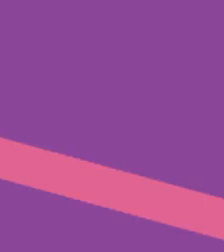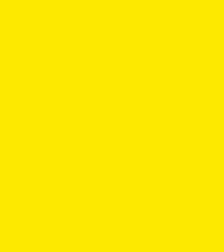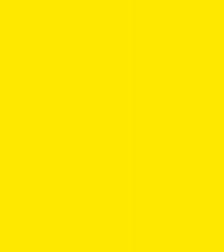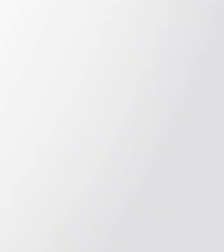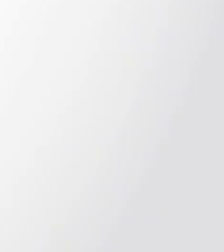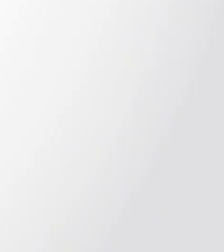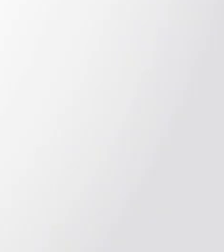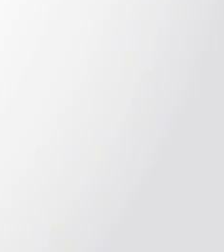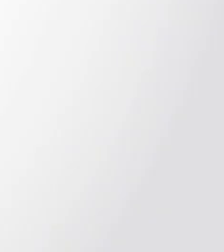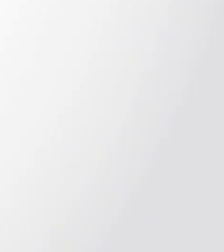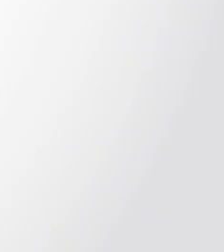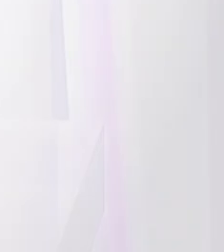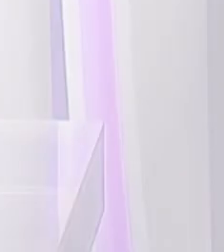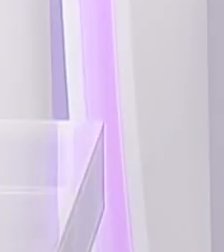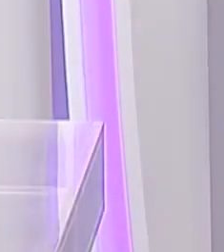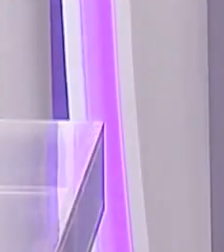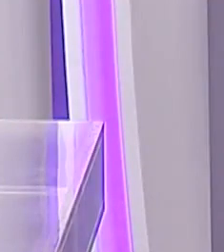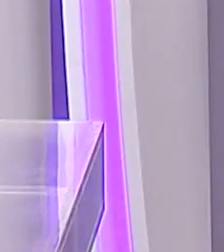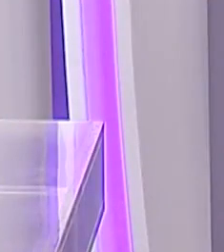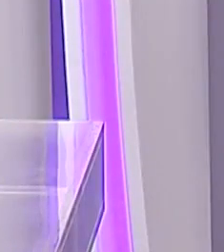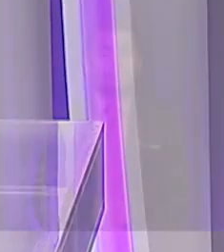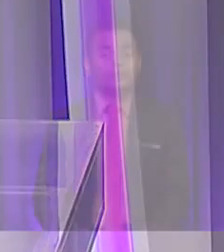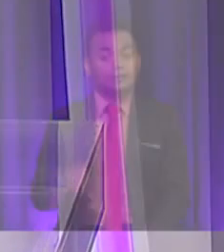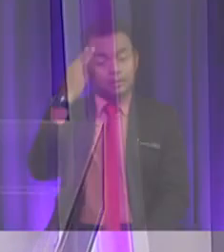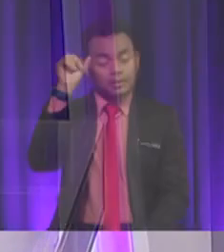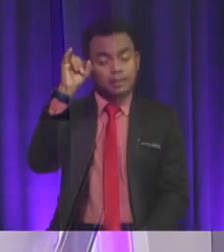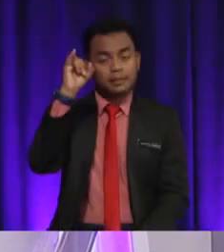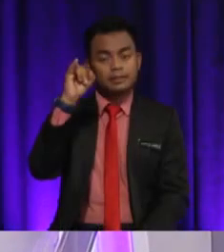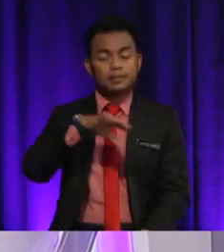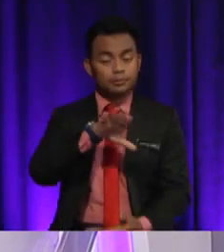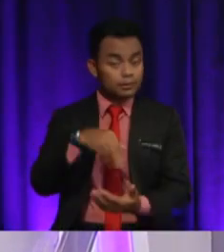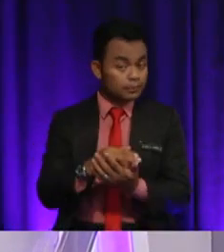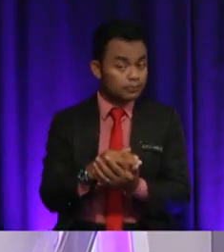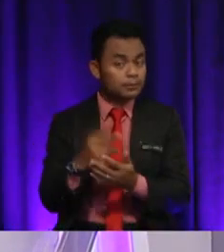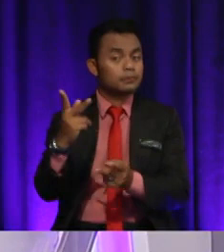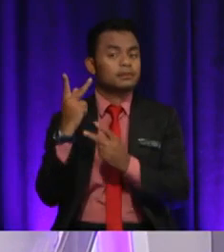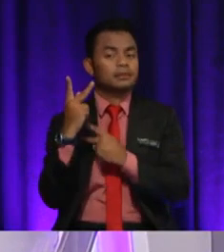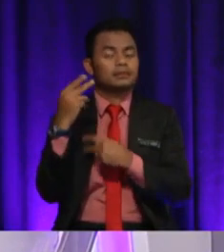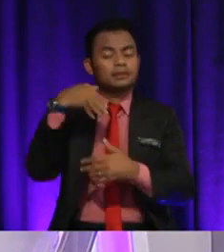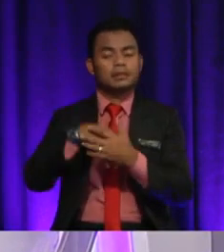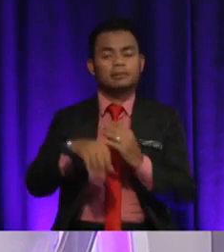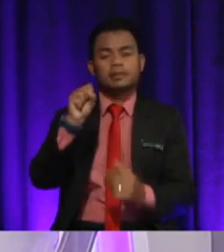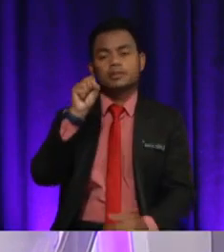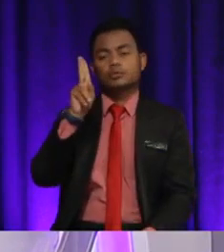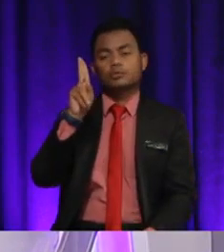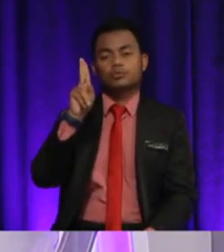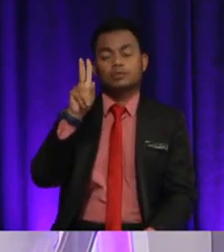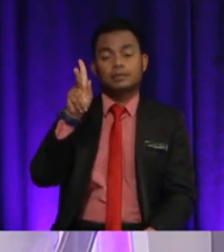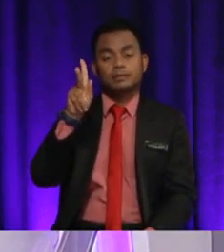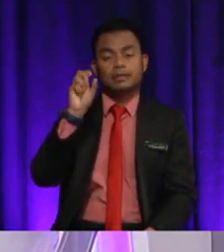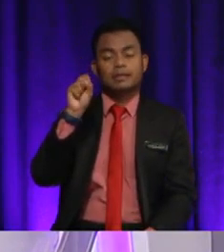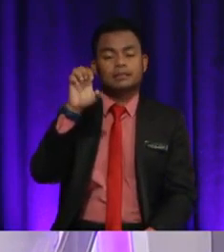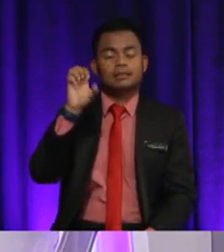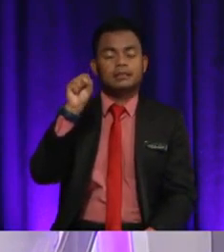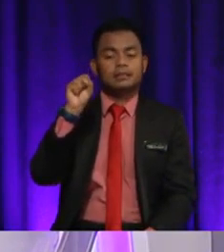DidikTV KPM. Hi everyone, welcome back to Sukses SPM 2022 for Mata Pelajaran Bahasa